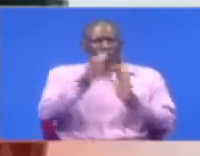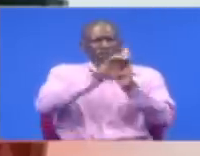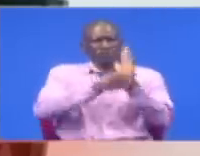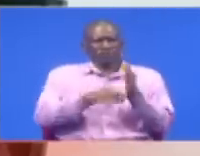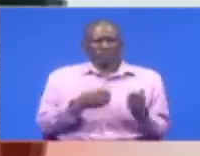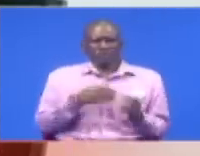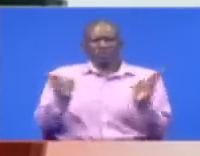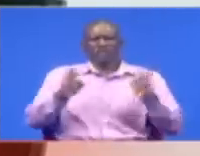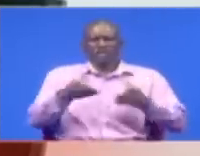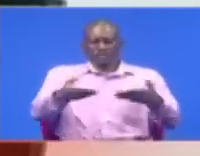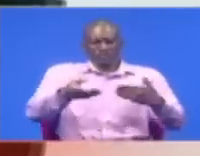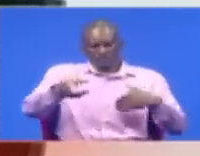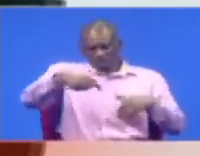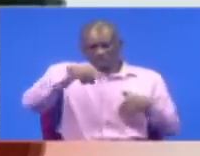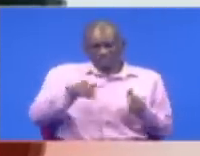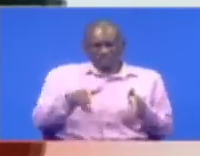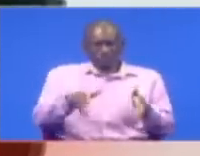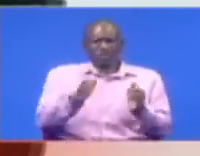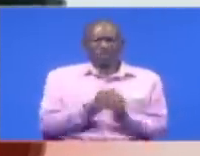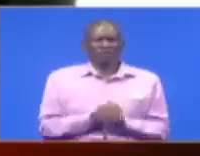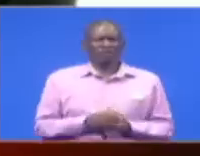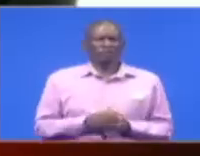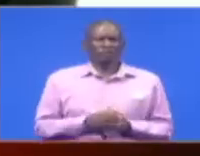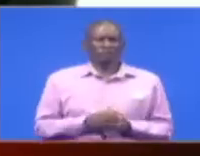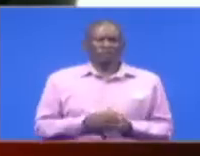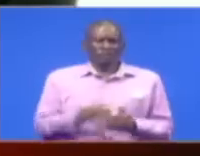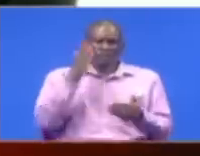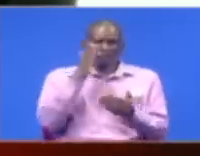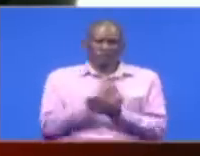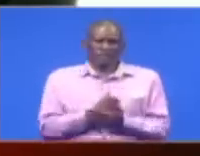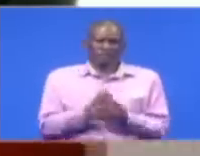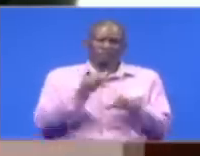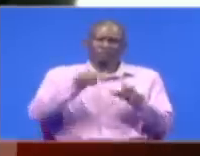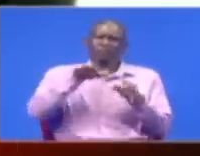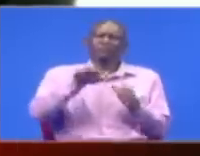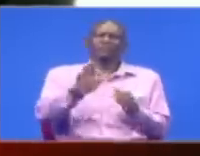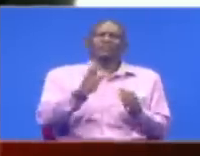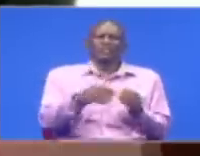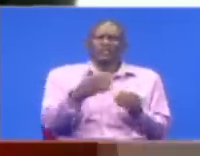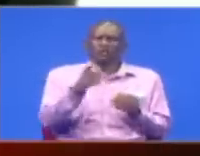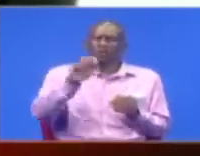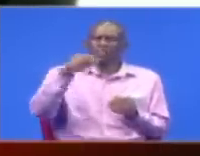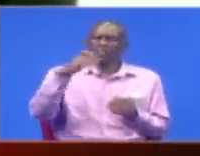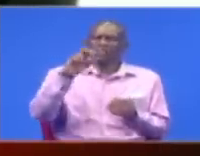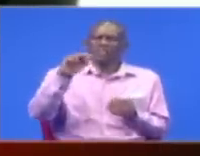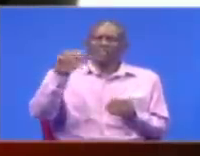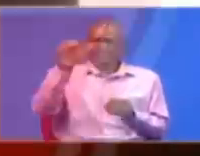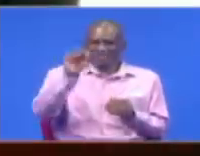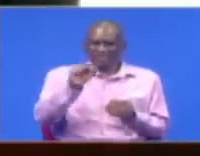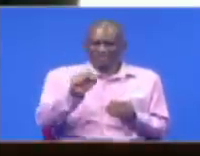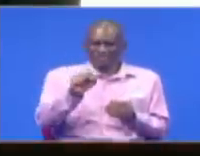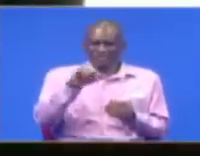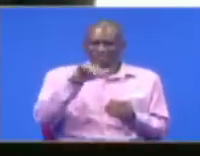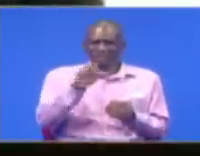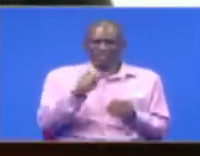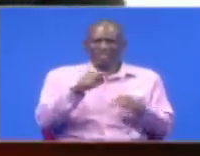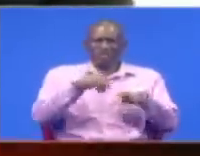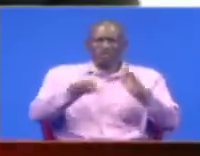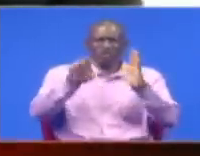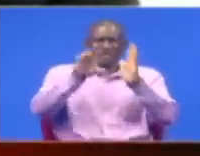has already given us this. And in fact, in your thesis, this one on